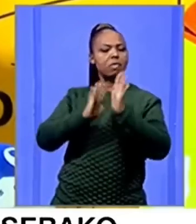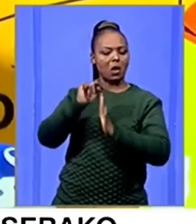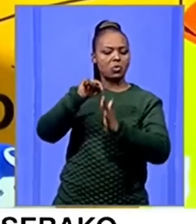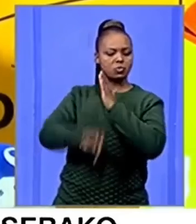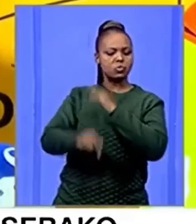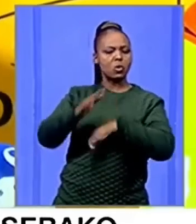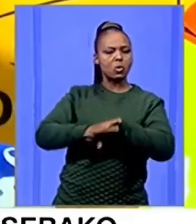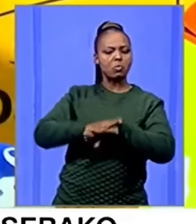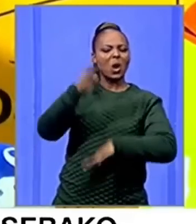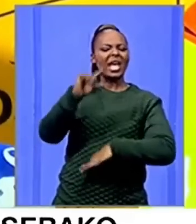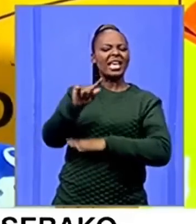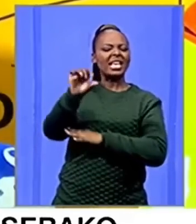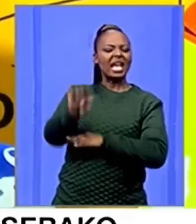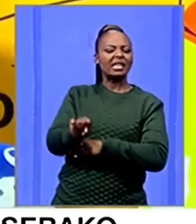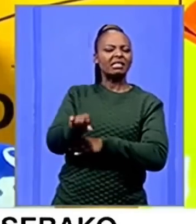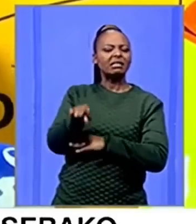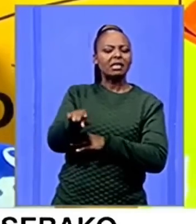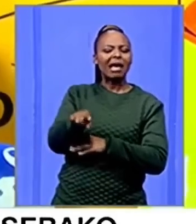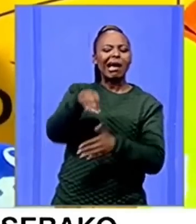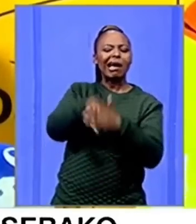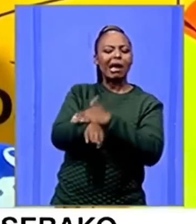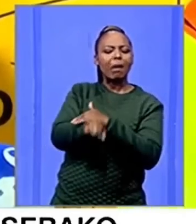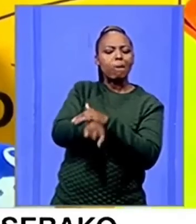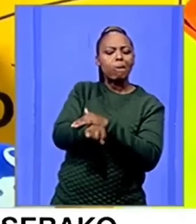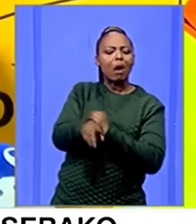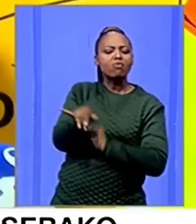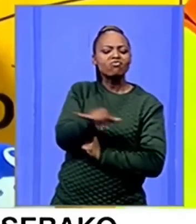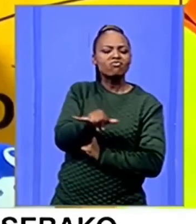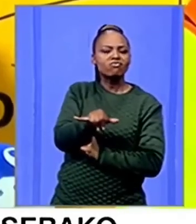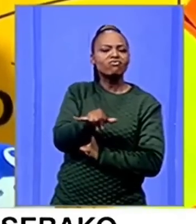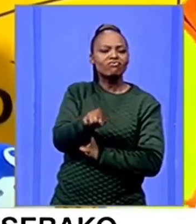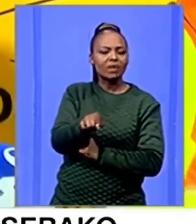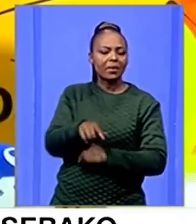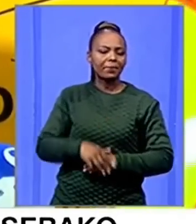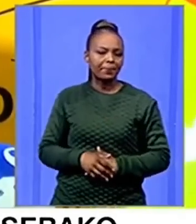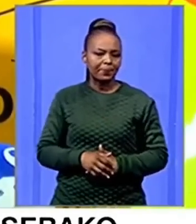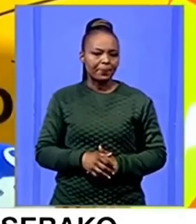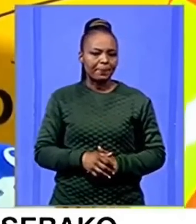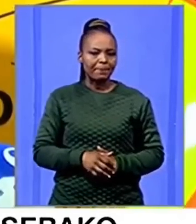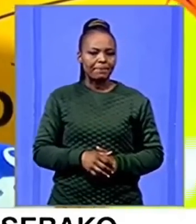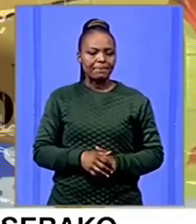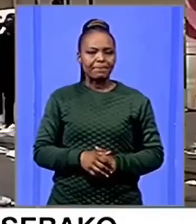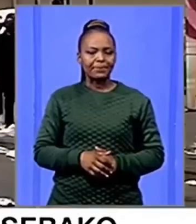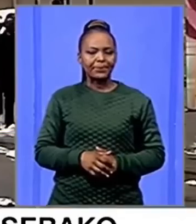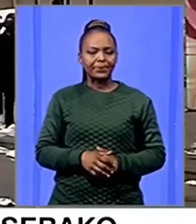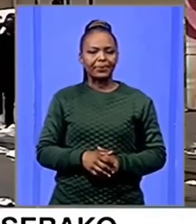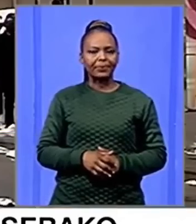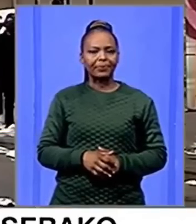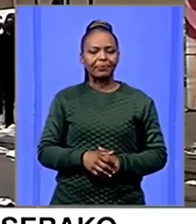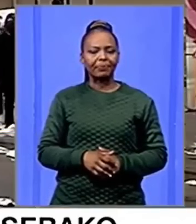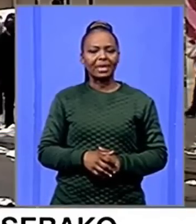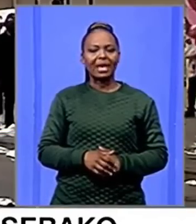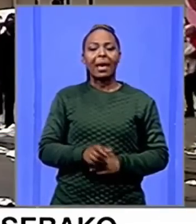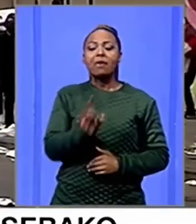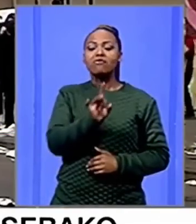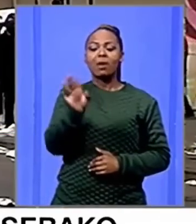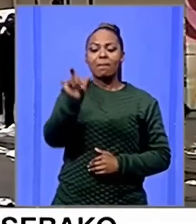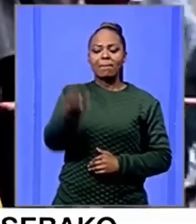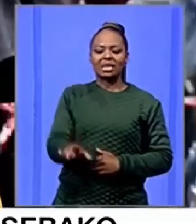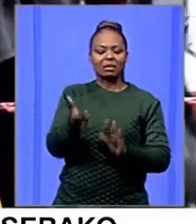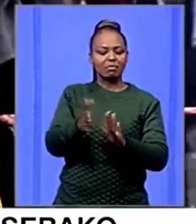the type of gas that they are sensing that is responsible. Motho a le mongwe o tlhokafetse fa